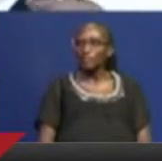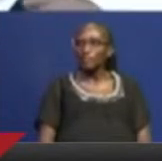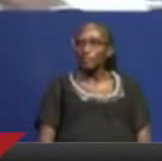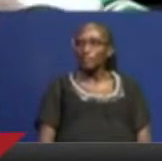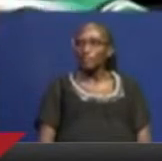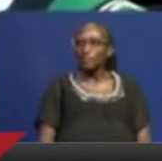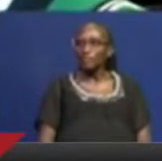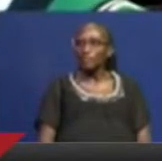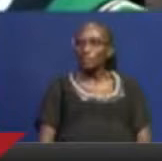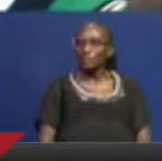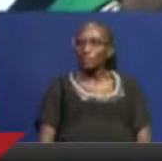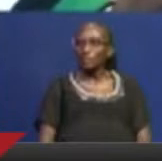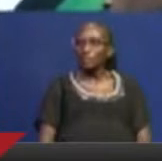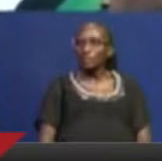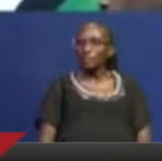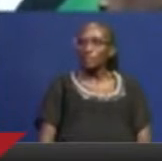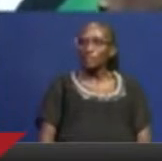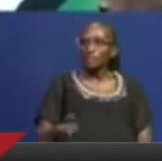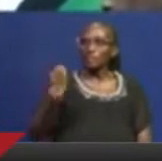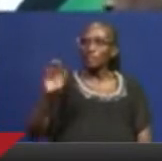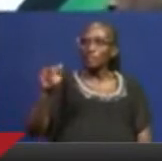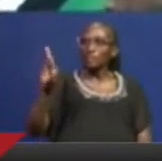Garissa Township Major Deko Baro.